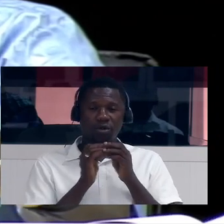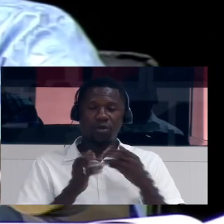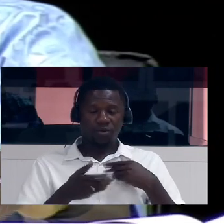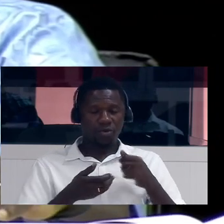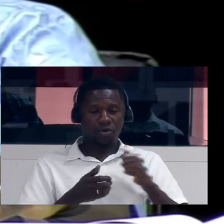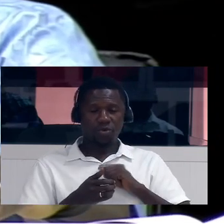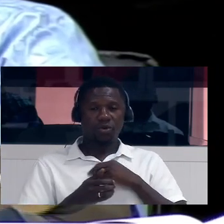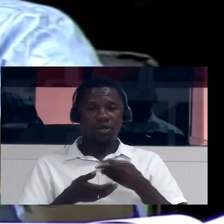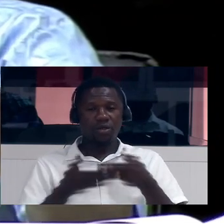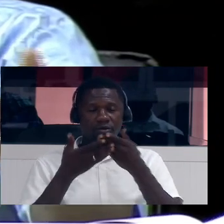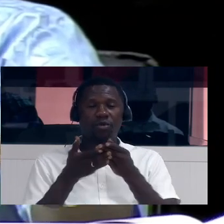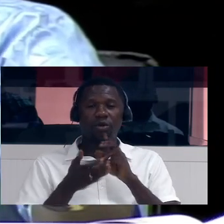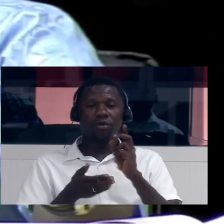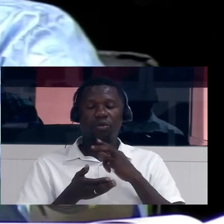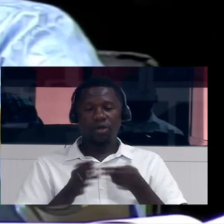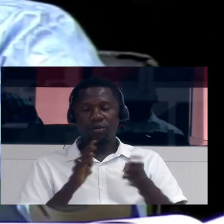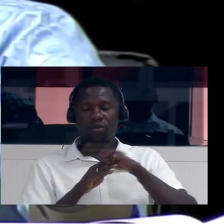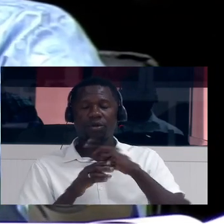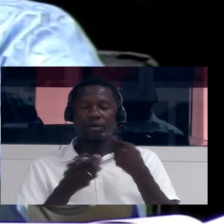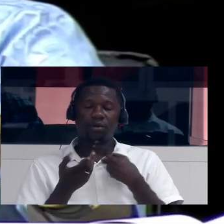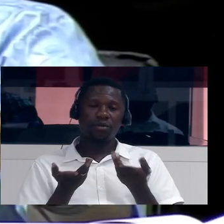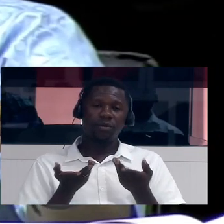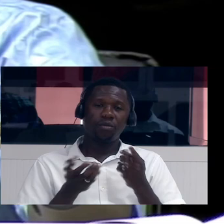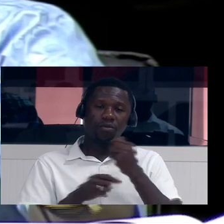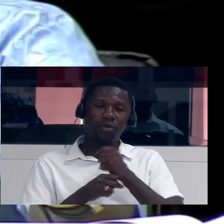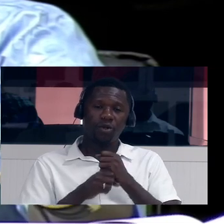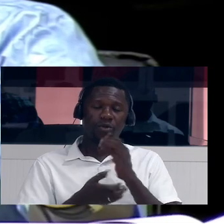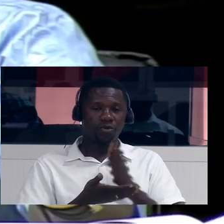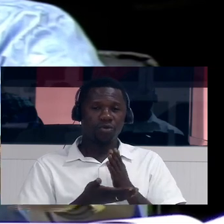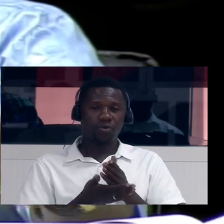our investigations in making sure that we acted